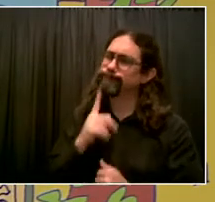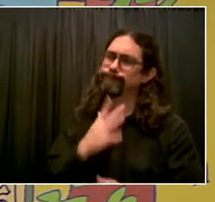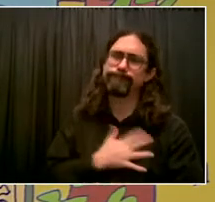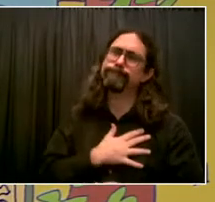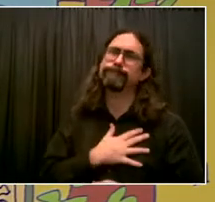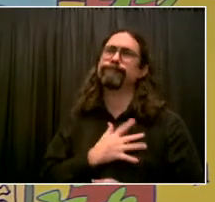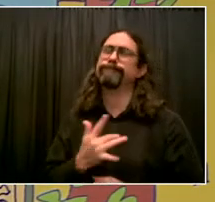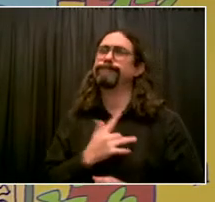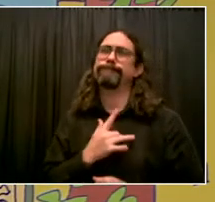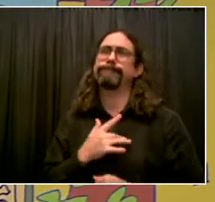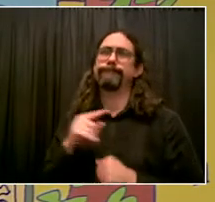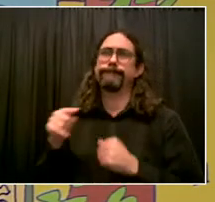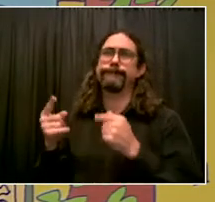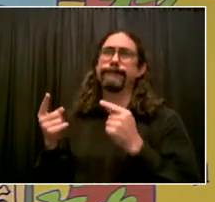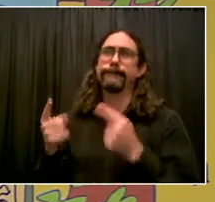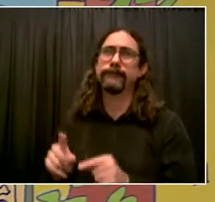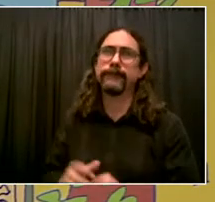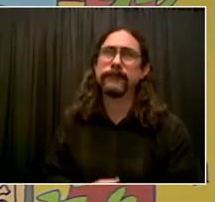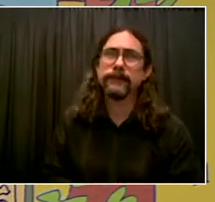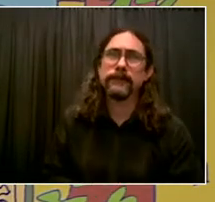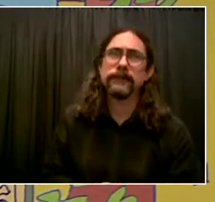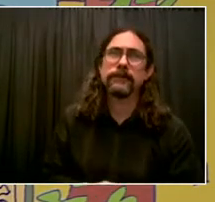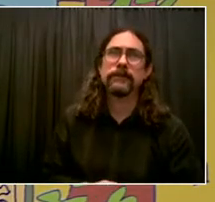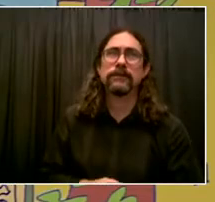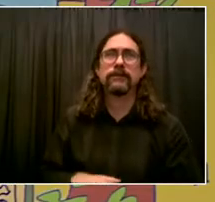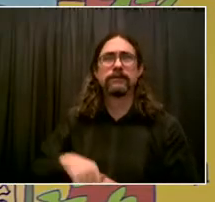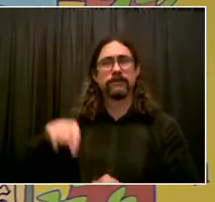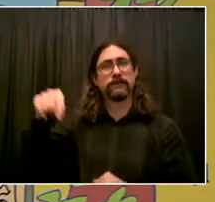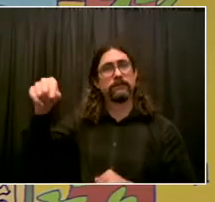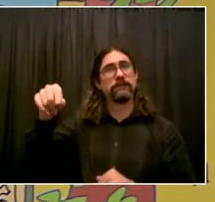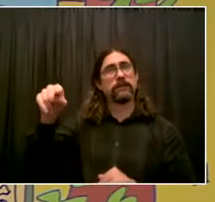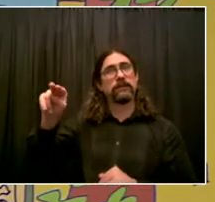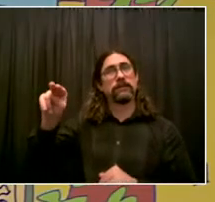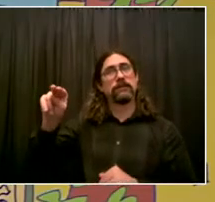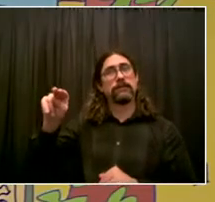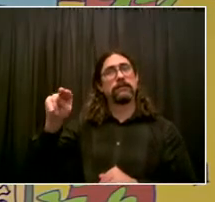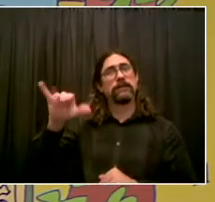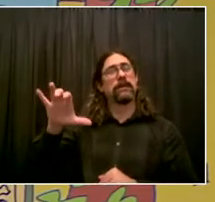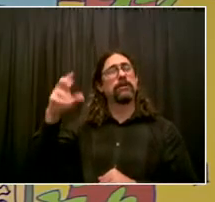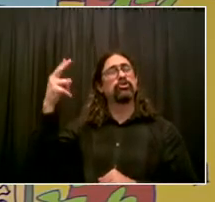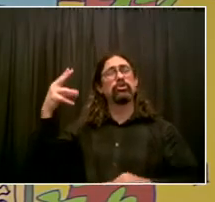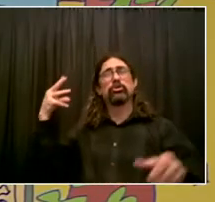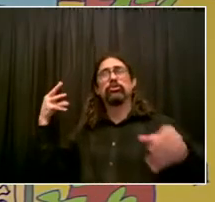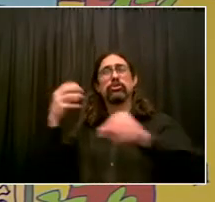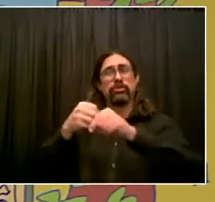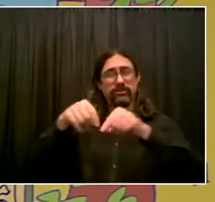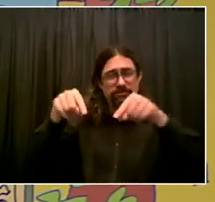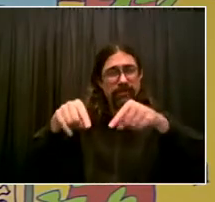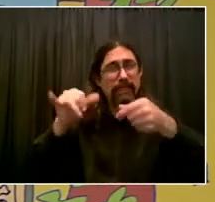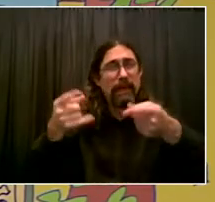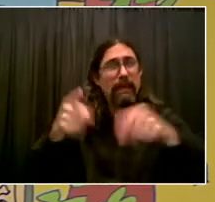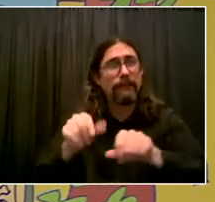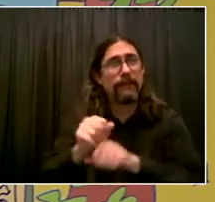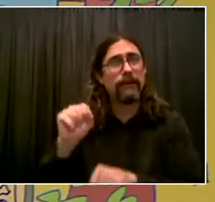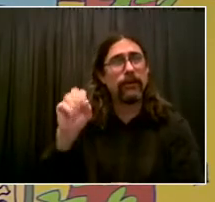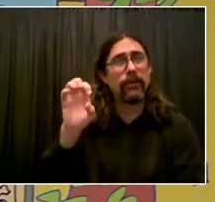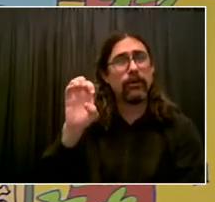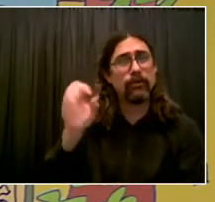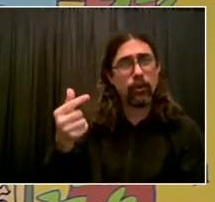somehow it never had happened, but look, there's been a lot done to try to address what